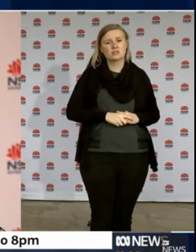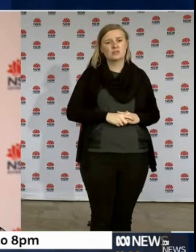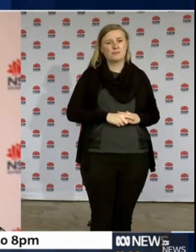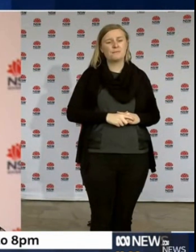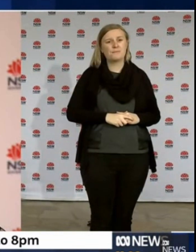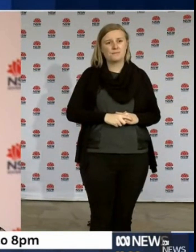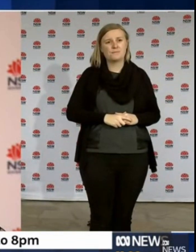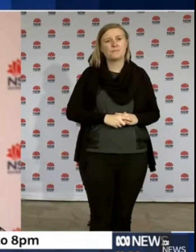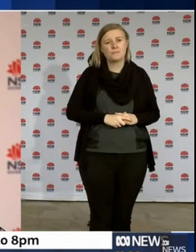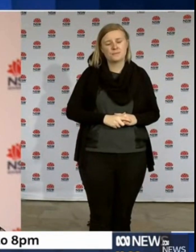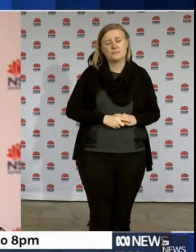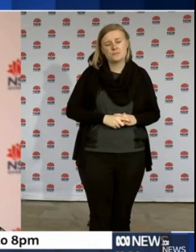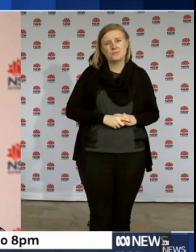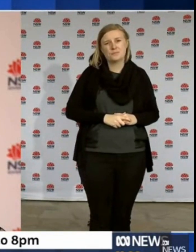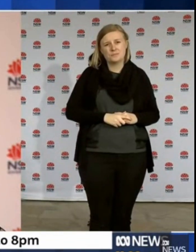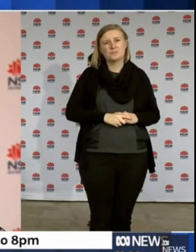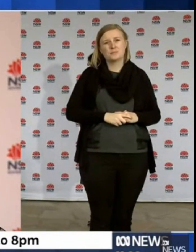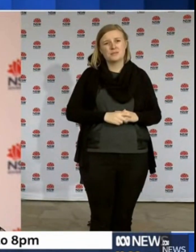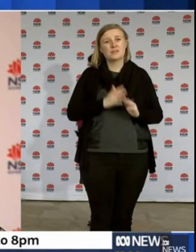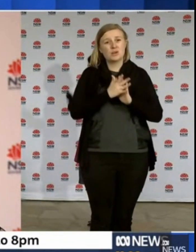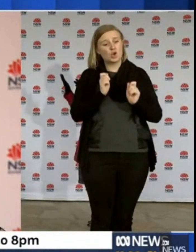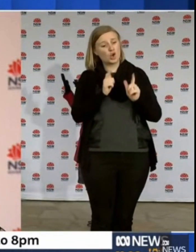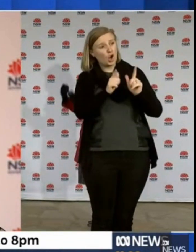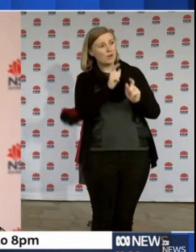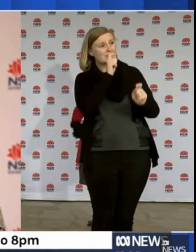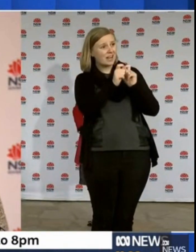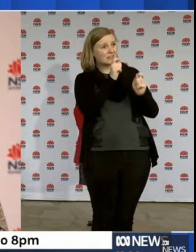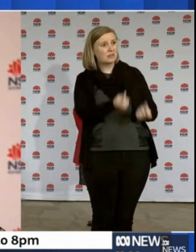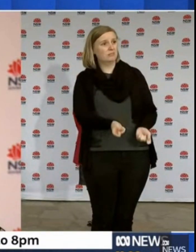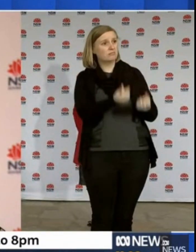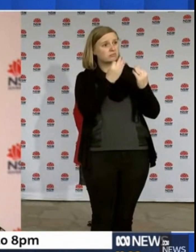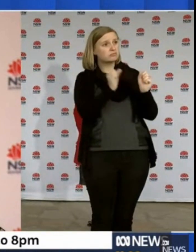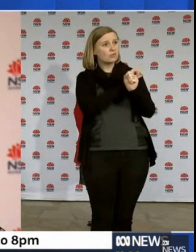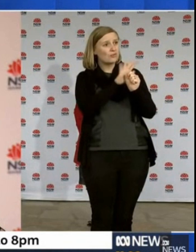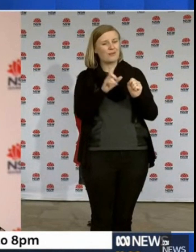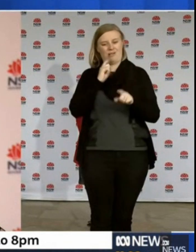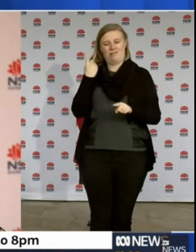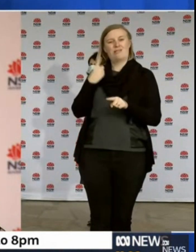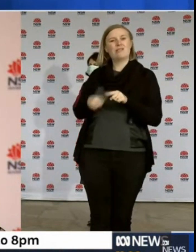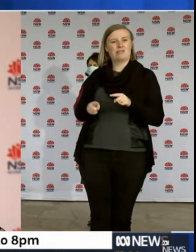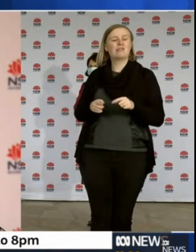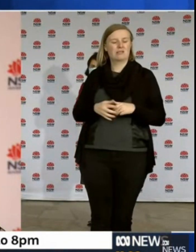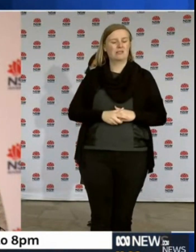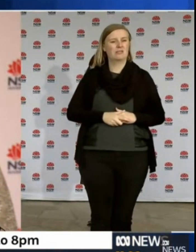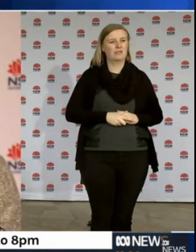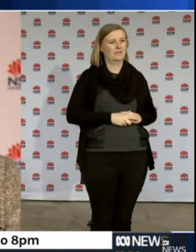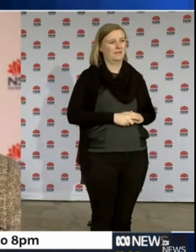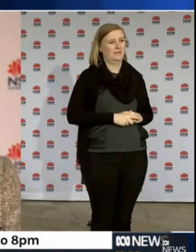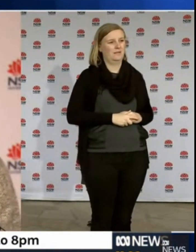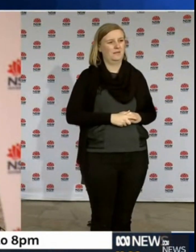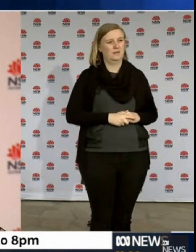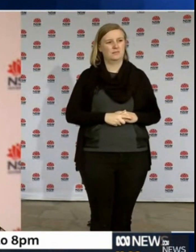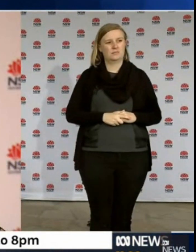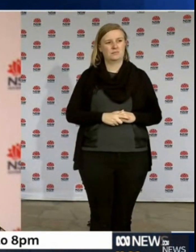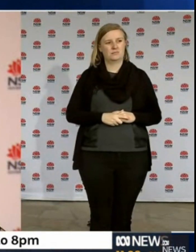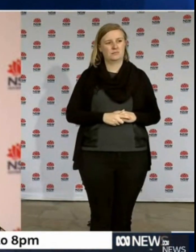and households, which will mean that you will be cleared if you attend for that testing. Dr. Chant, just before the Premier comes back, can I just quickly ask, do you